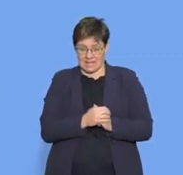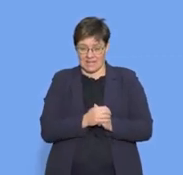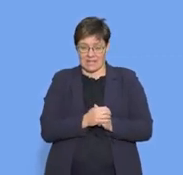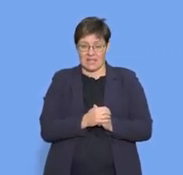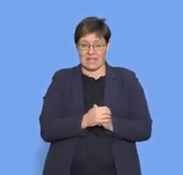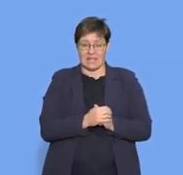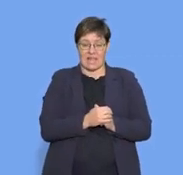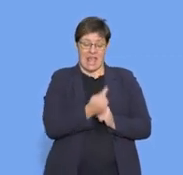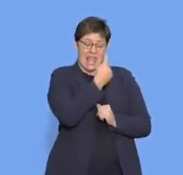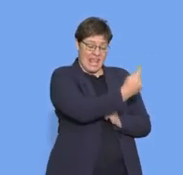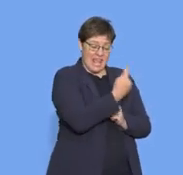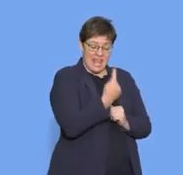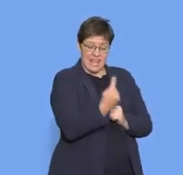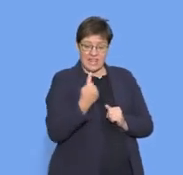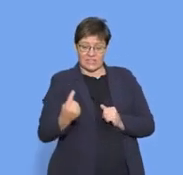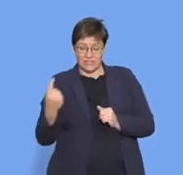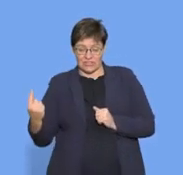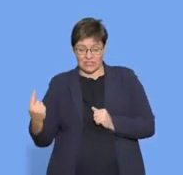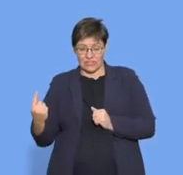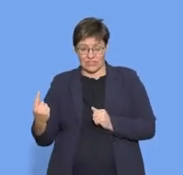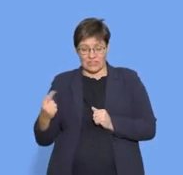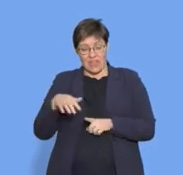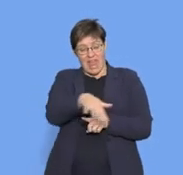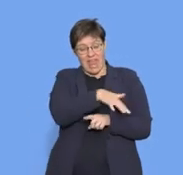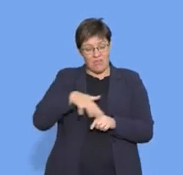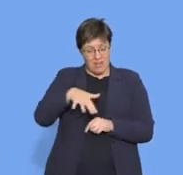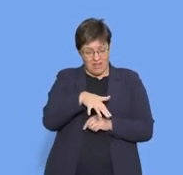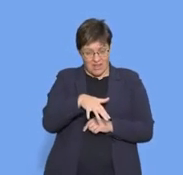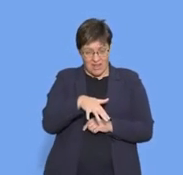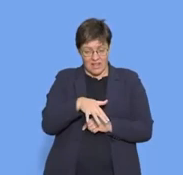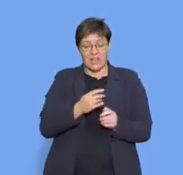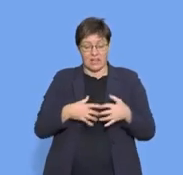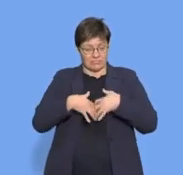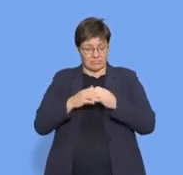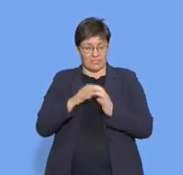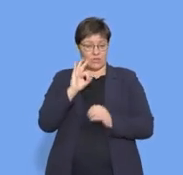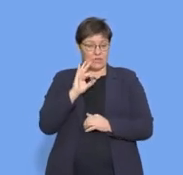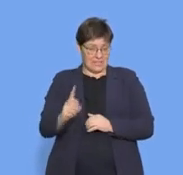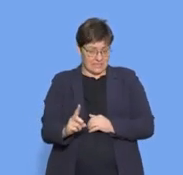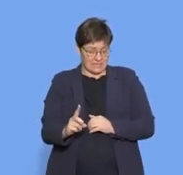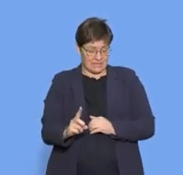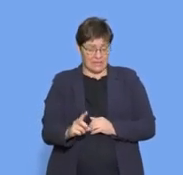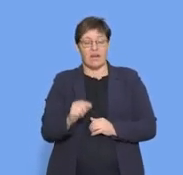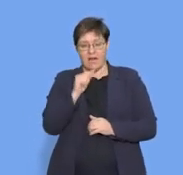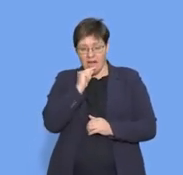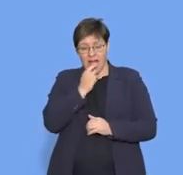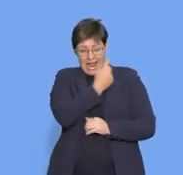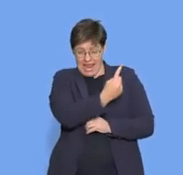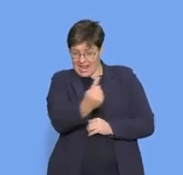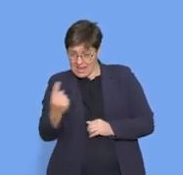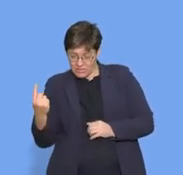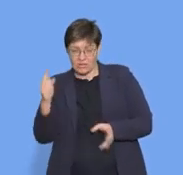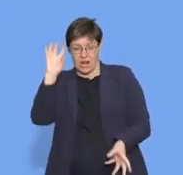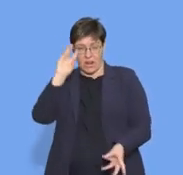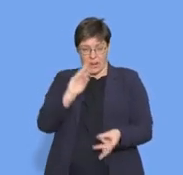again. We take the areas of each shape that makes up the 3-dimensional figure, and we